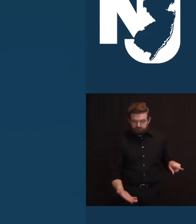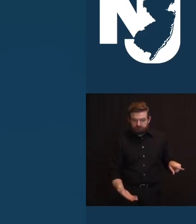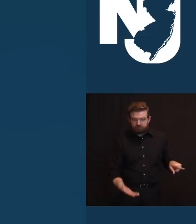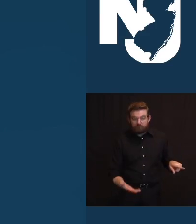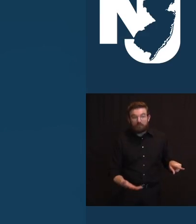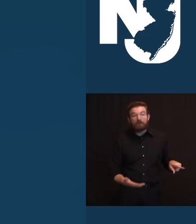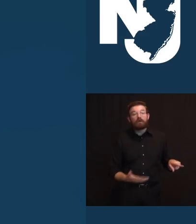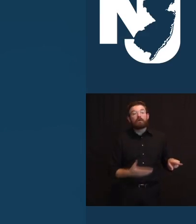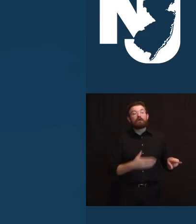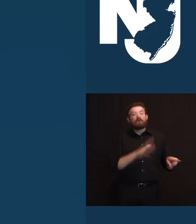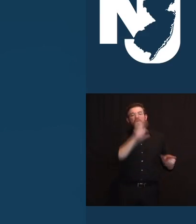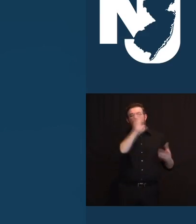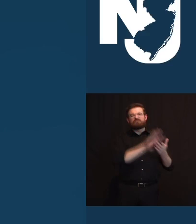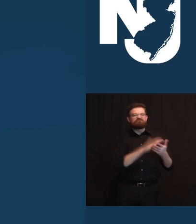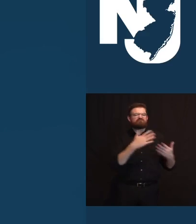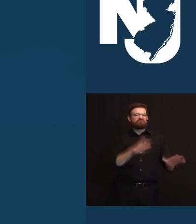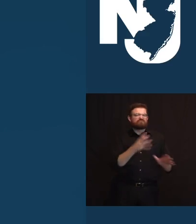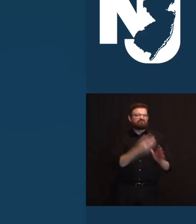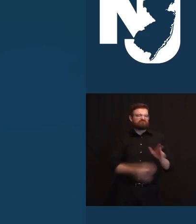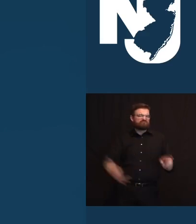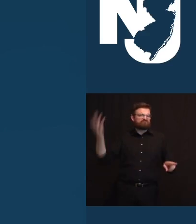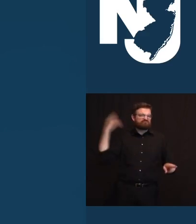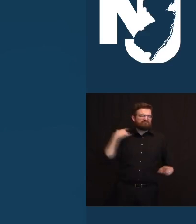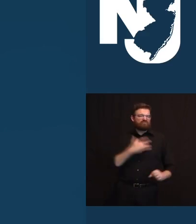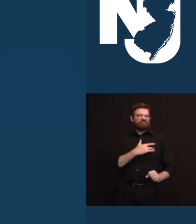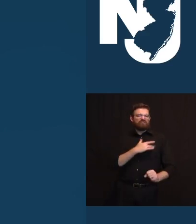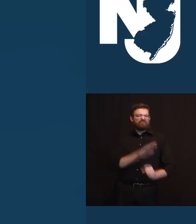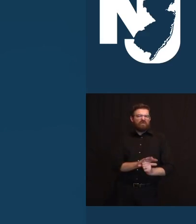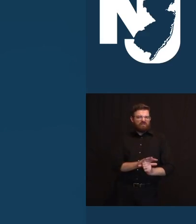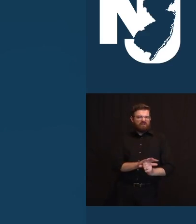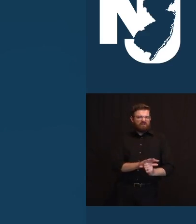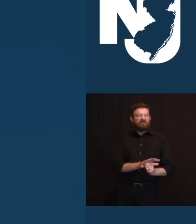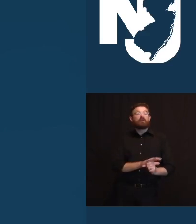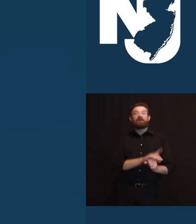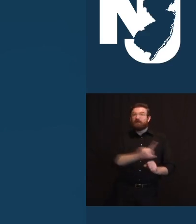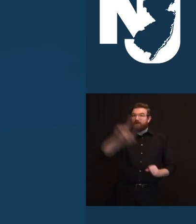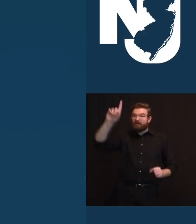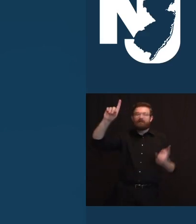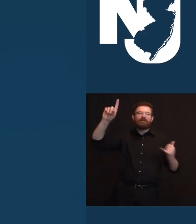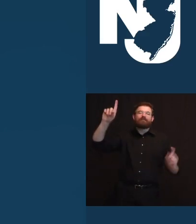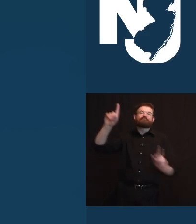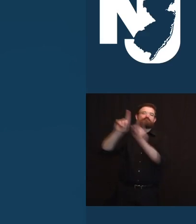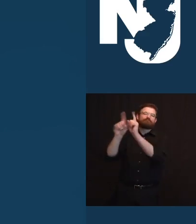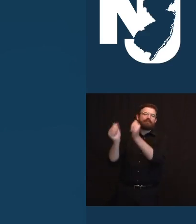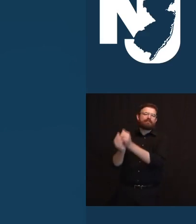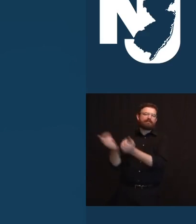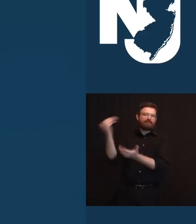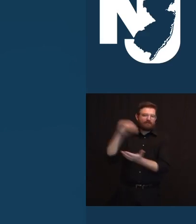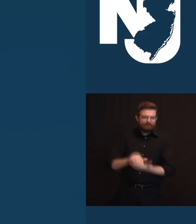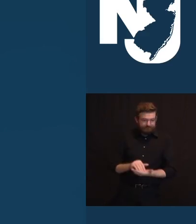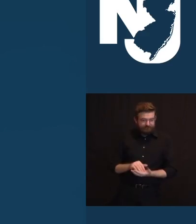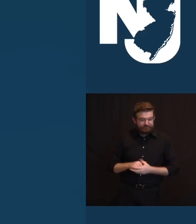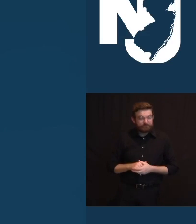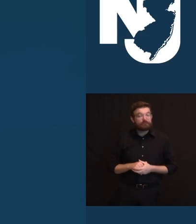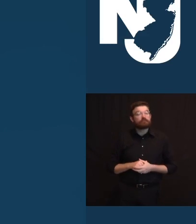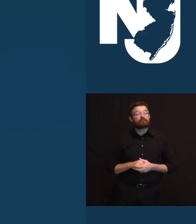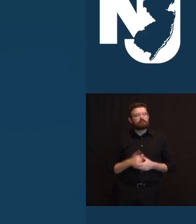who passed away from a heart attack in 1992, and she leaves her children, Joe, with whom I had the great honor of speaking on